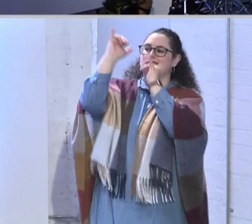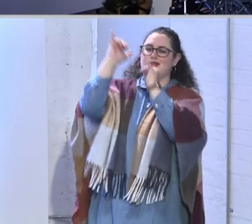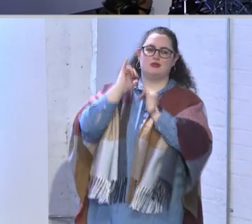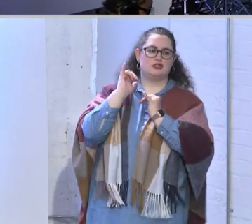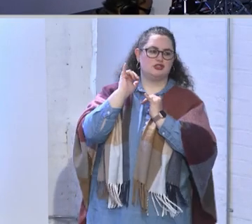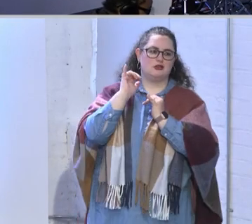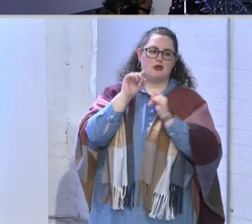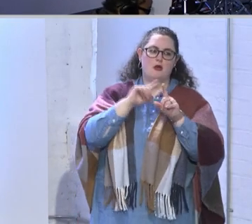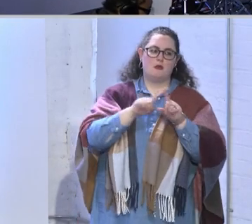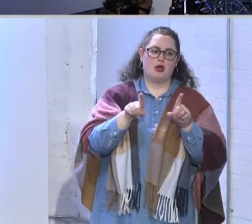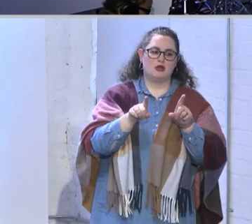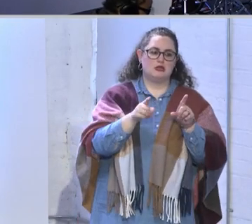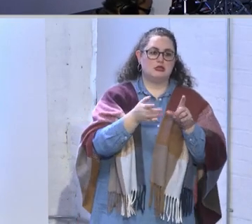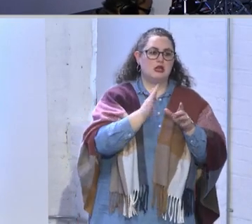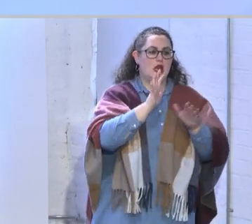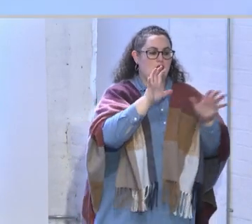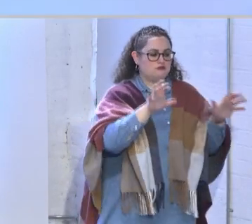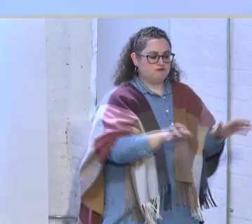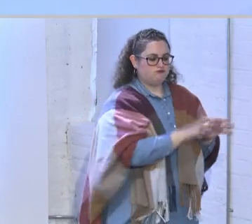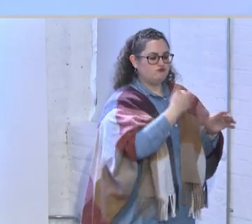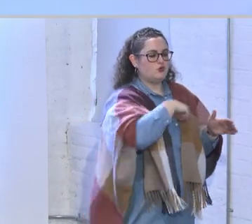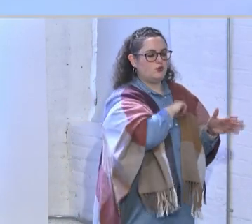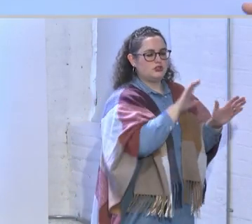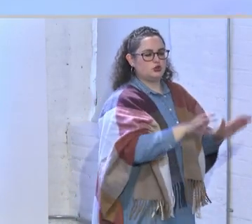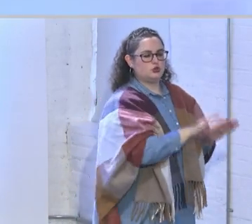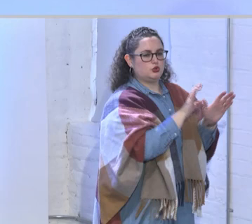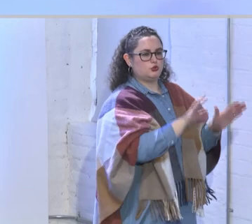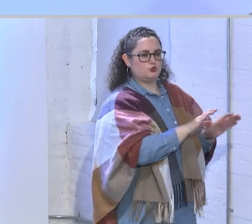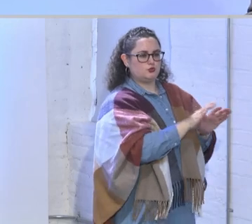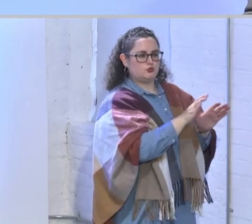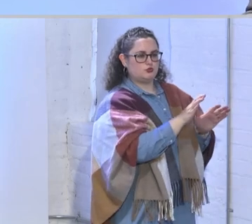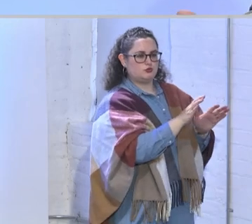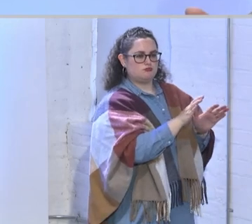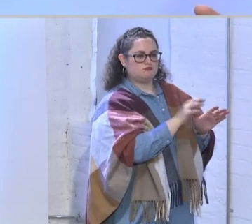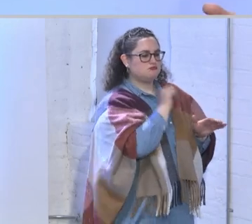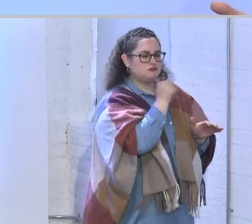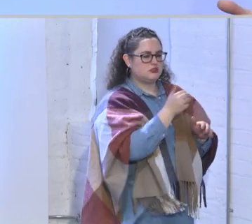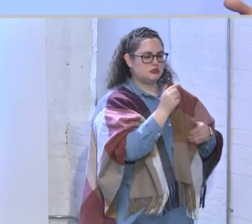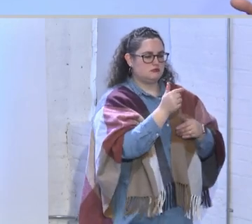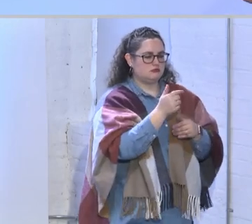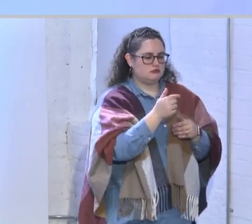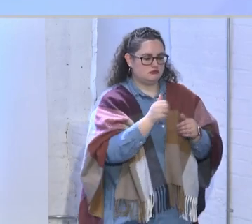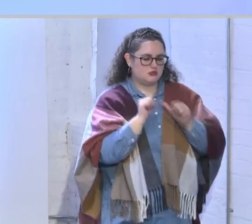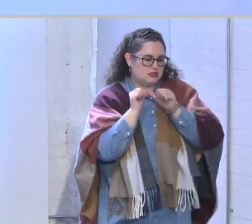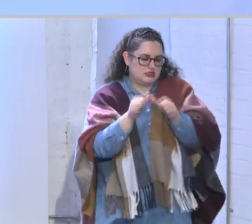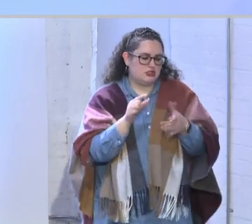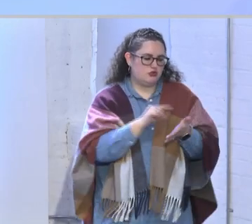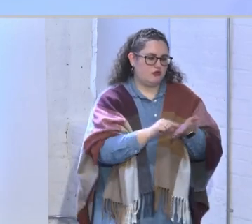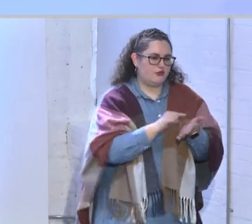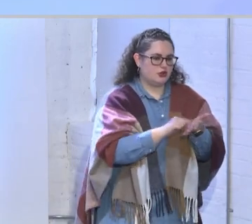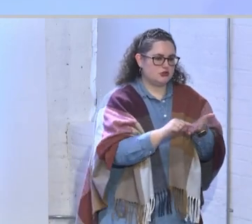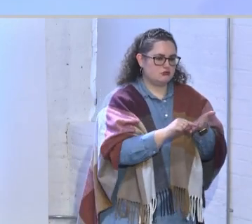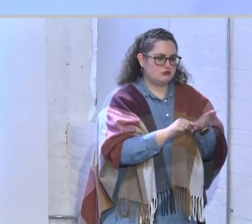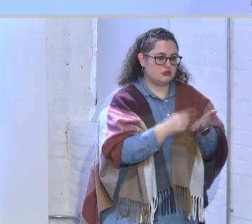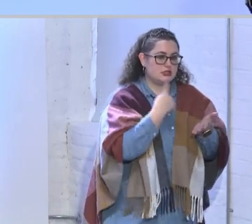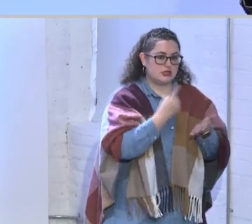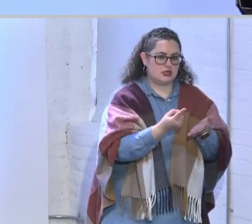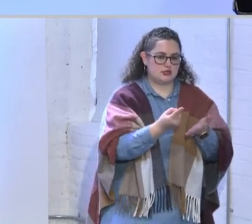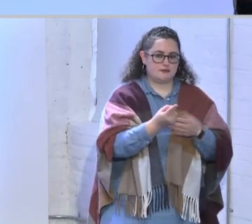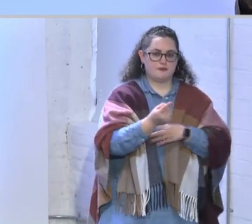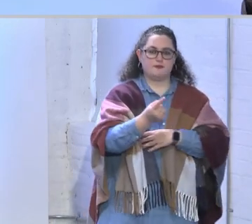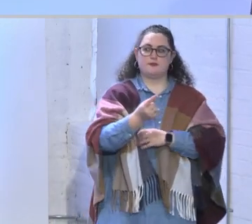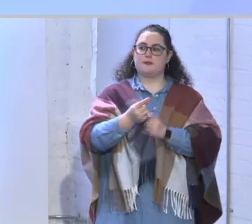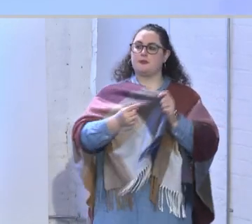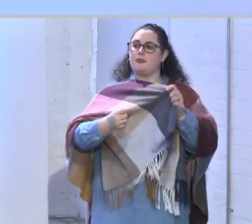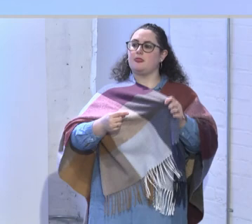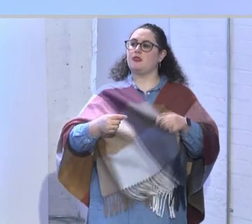do, God sanctions. And so he stopped. He didn't continue the verse. Because here's what the verse says. So God created man in his